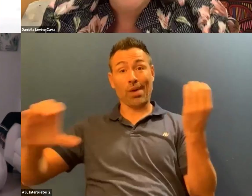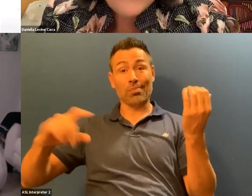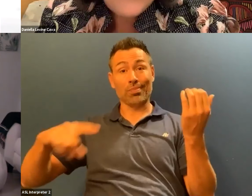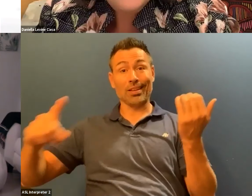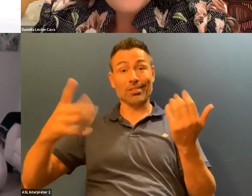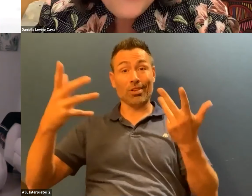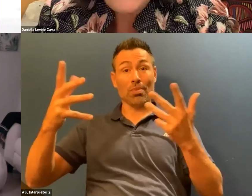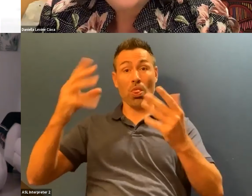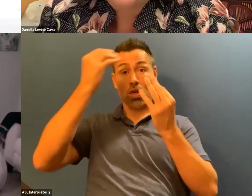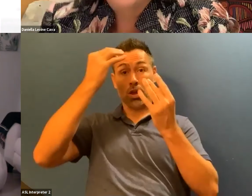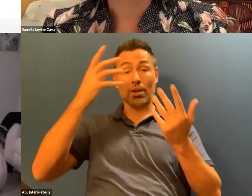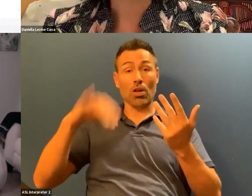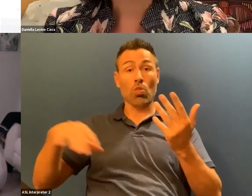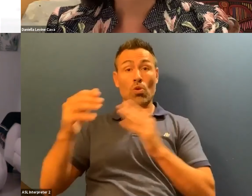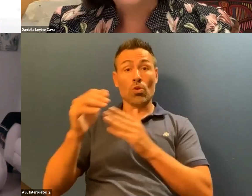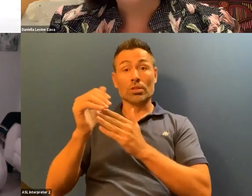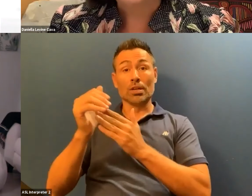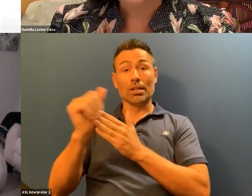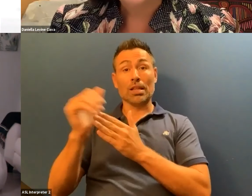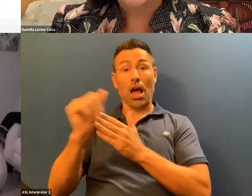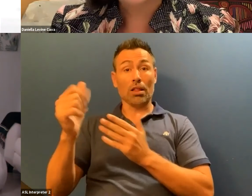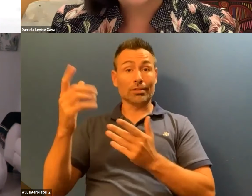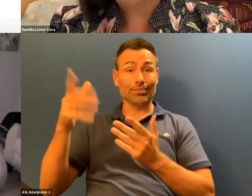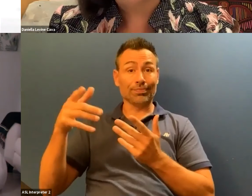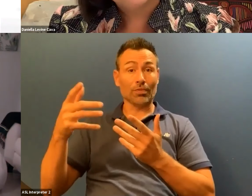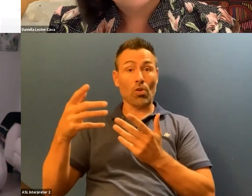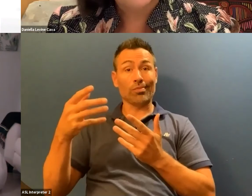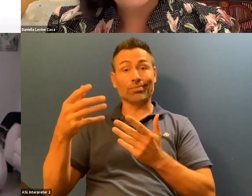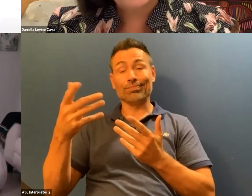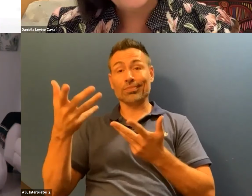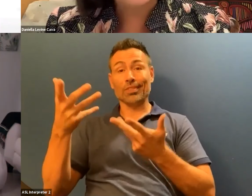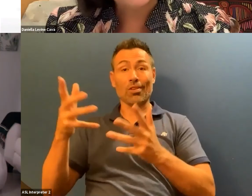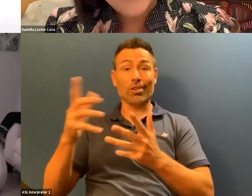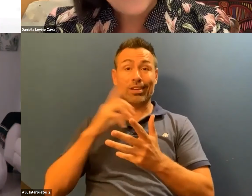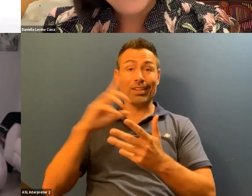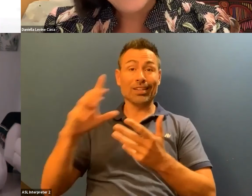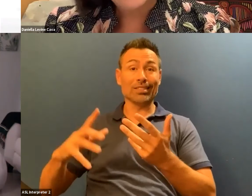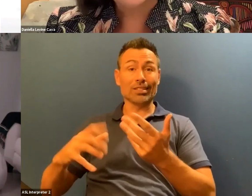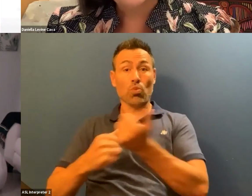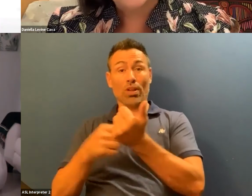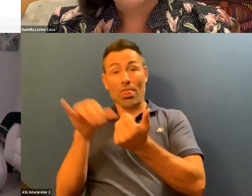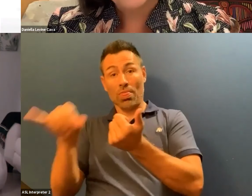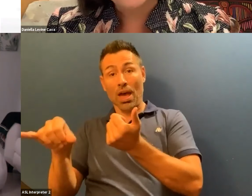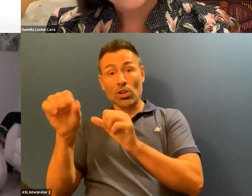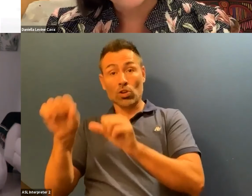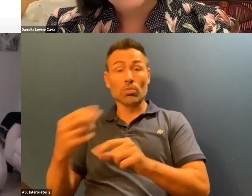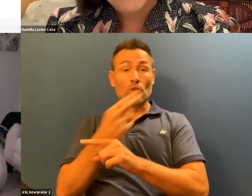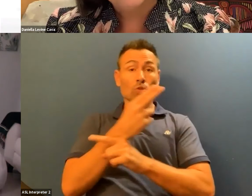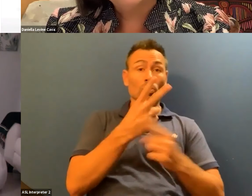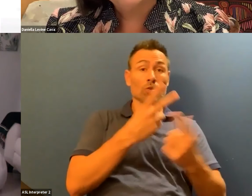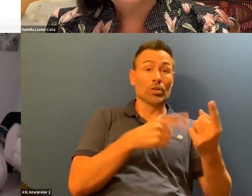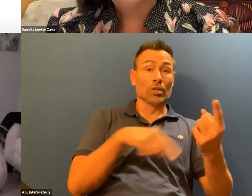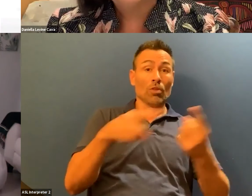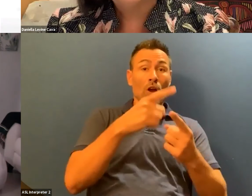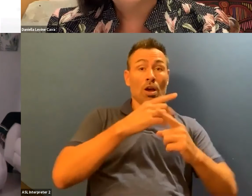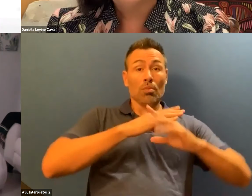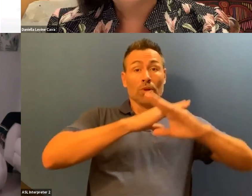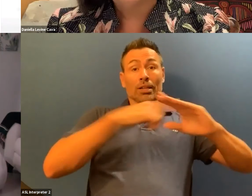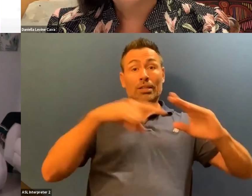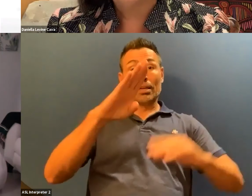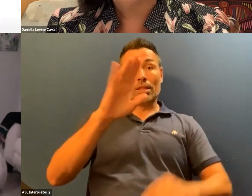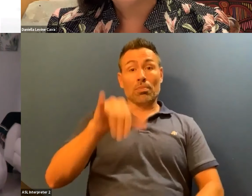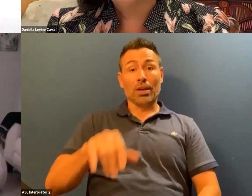are really a subsidy to that development, which we could use today to help us protect our bay. So today